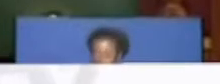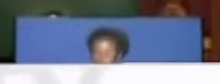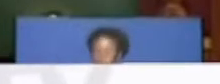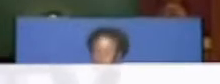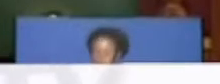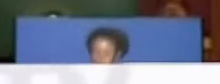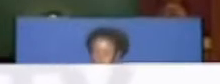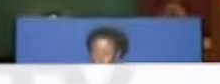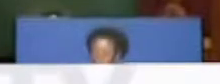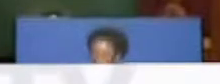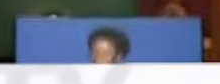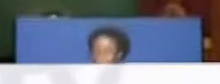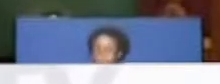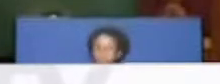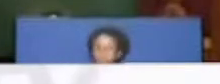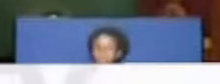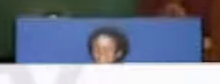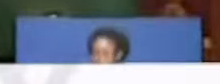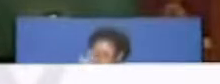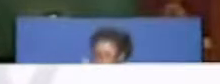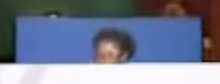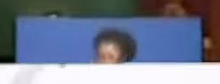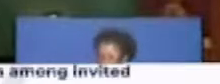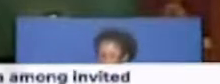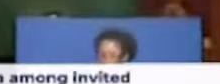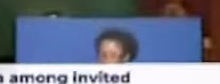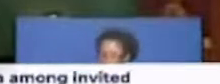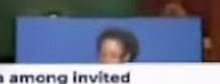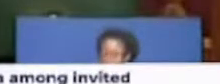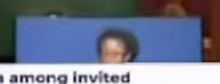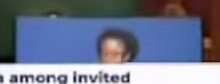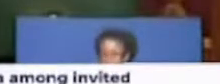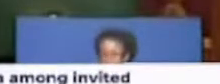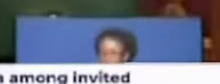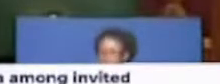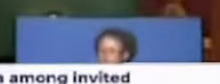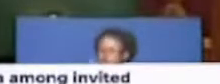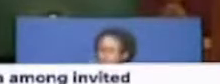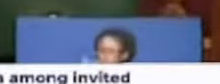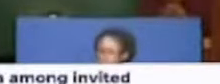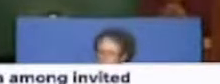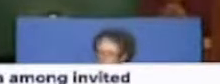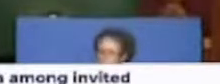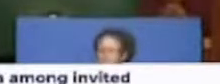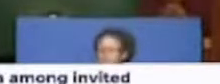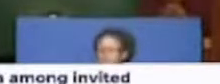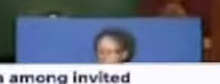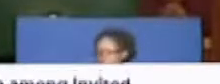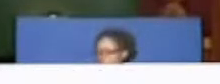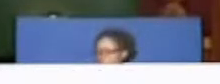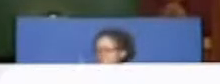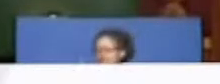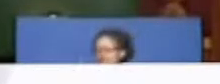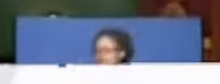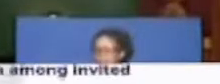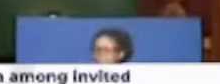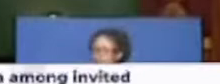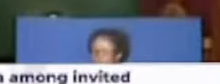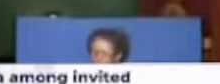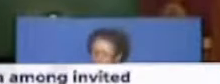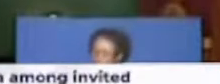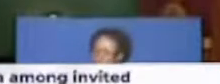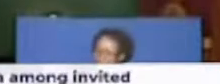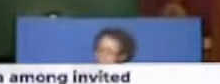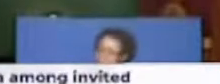have commissioned a vaccine development project for disruptive viruses like COVID-19 to serve not only